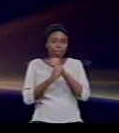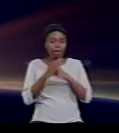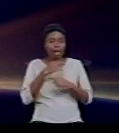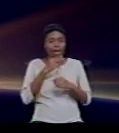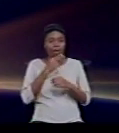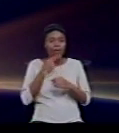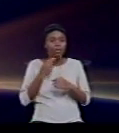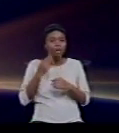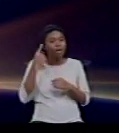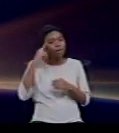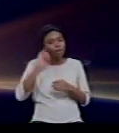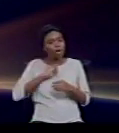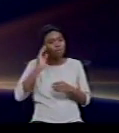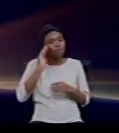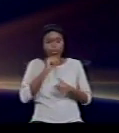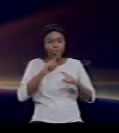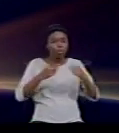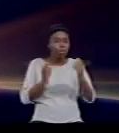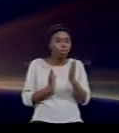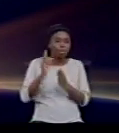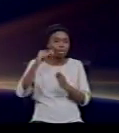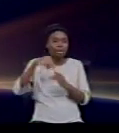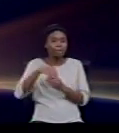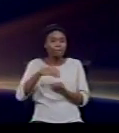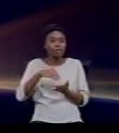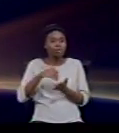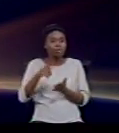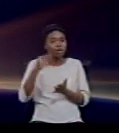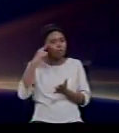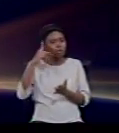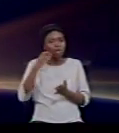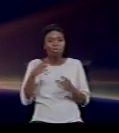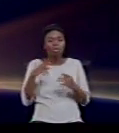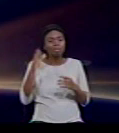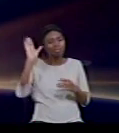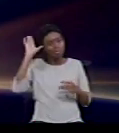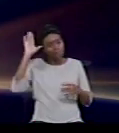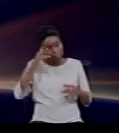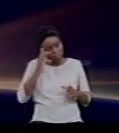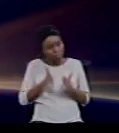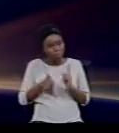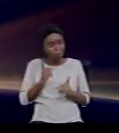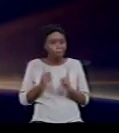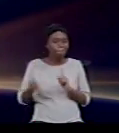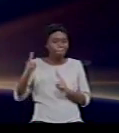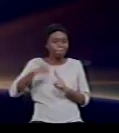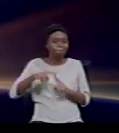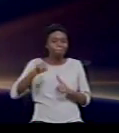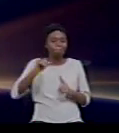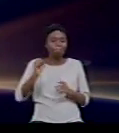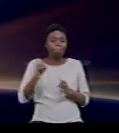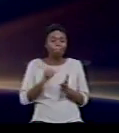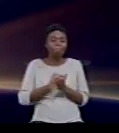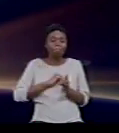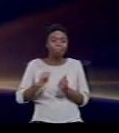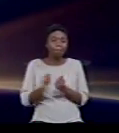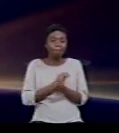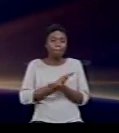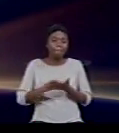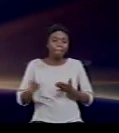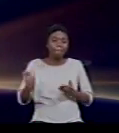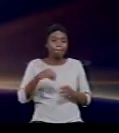honey. For I will not go up in the midst of thee, for thou art a stiff-necked people, lest I consume thee in the